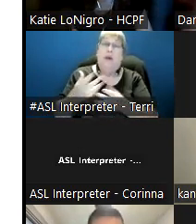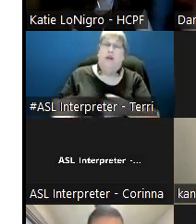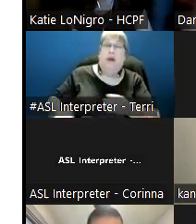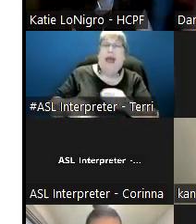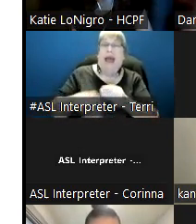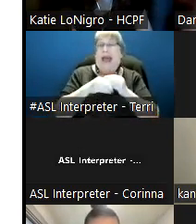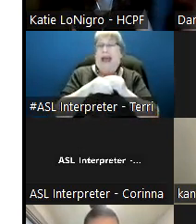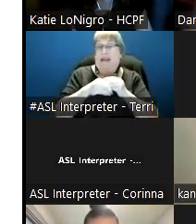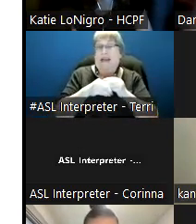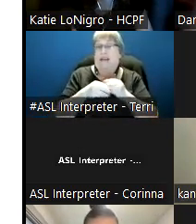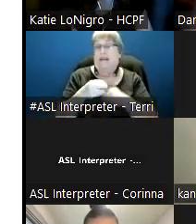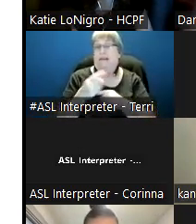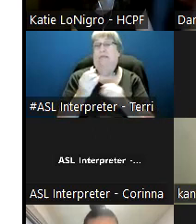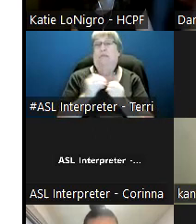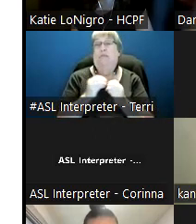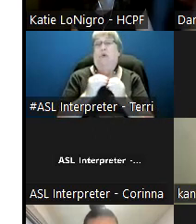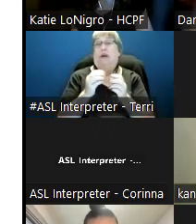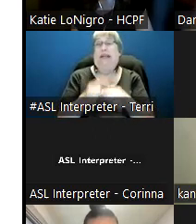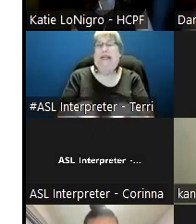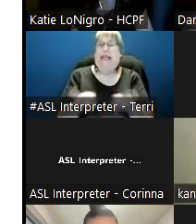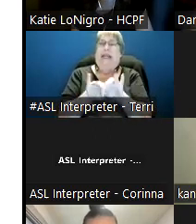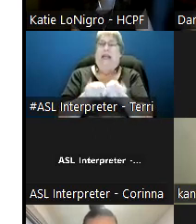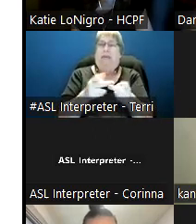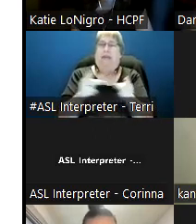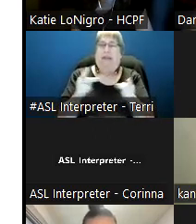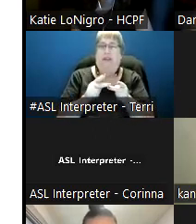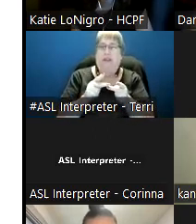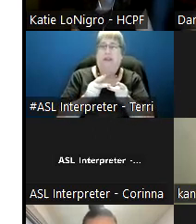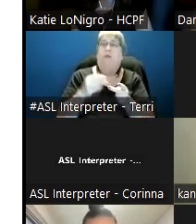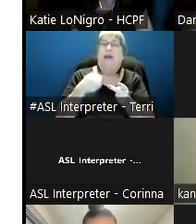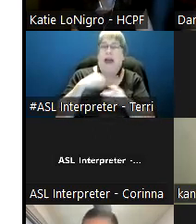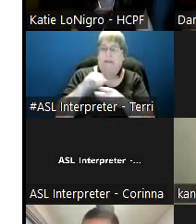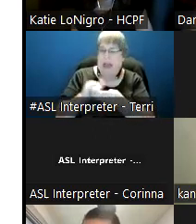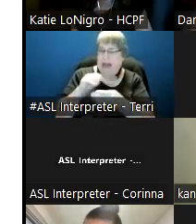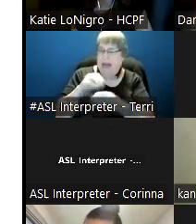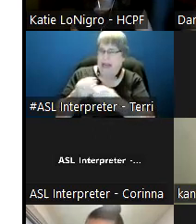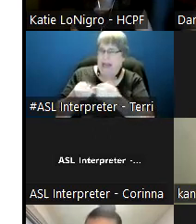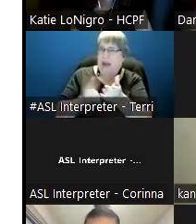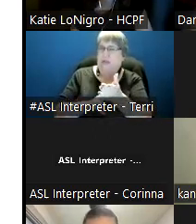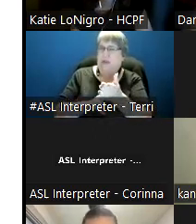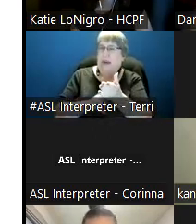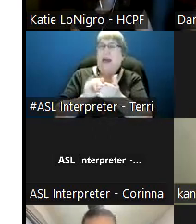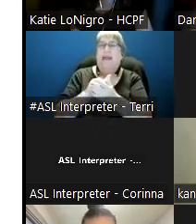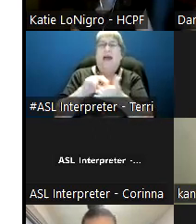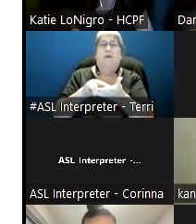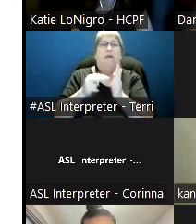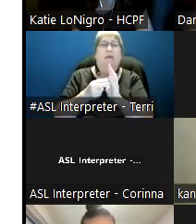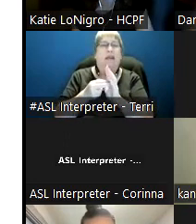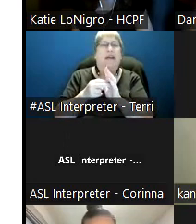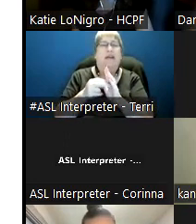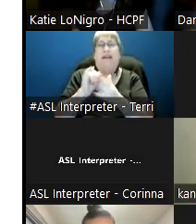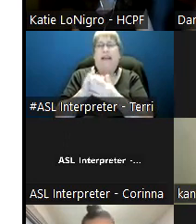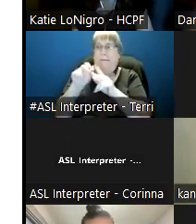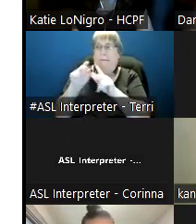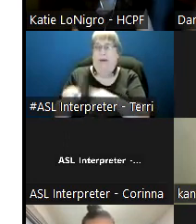these positions that are outlined in the regional accountable entity contracts. This would be a key personnel position that would be